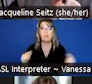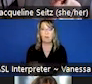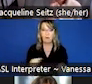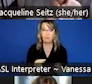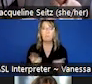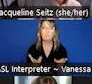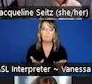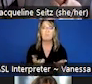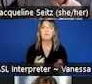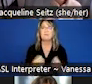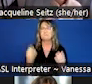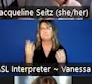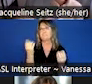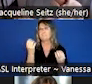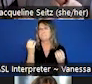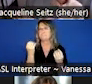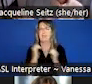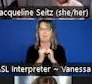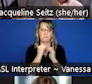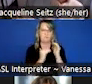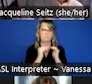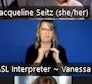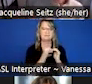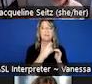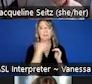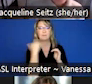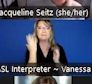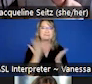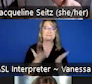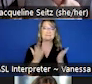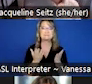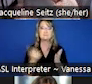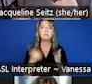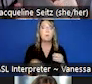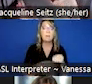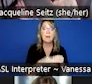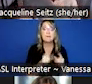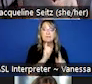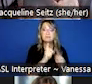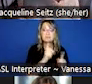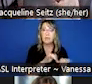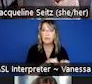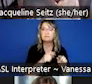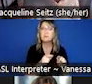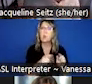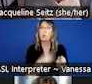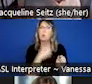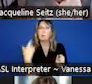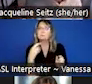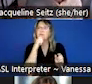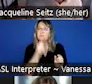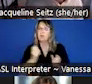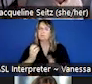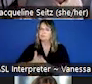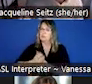be thinking about how to balance the risk of harm. So as someone else put in the chat, there is a risk of not sharing information